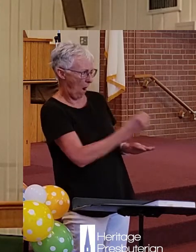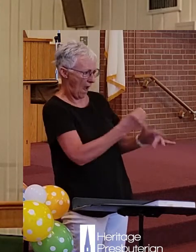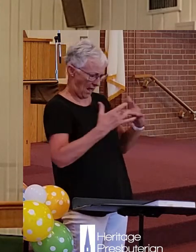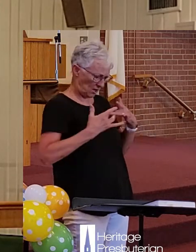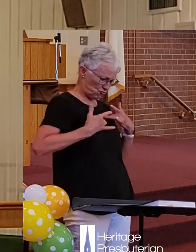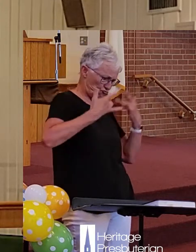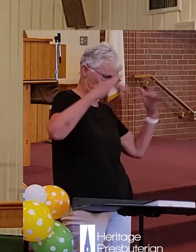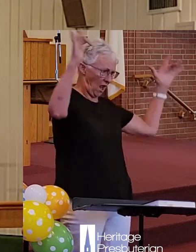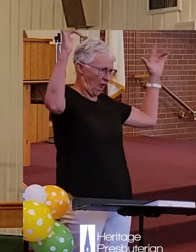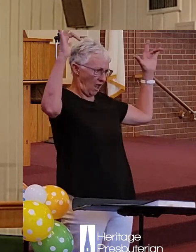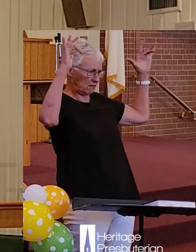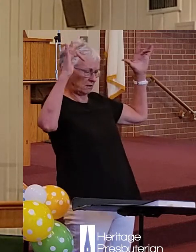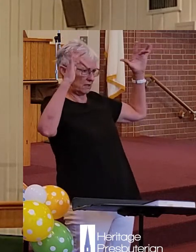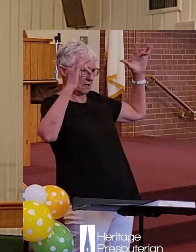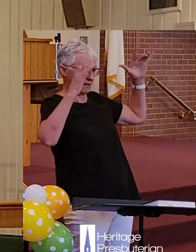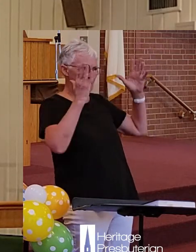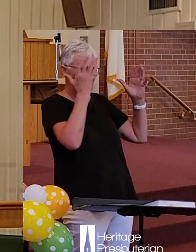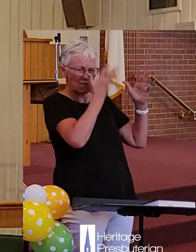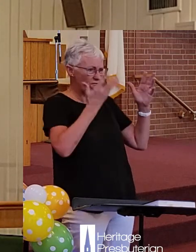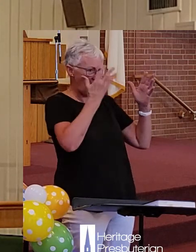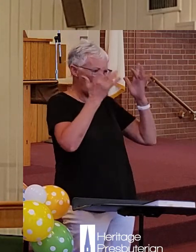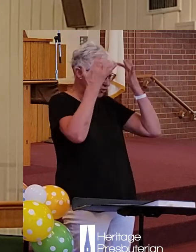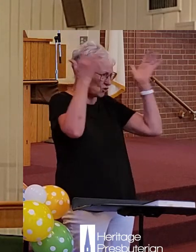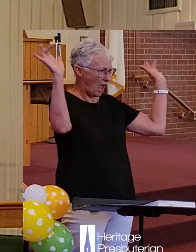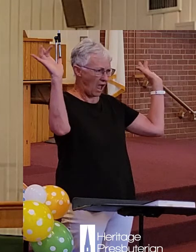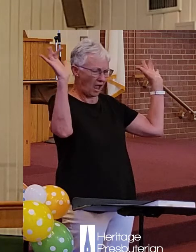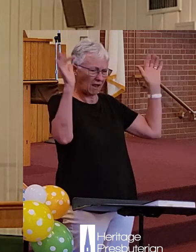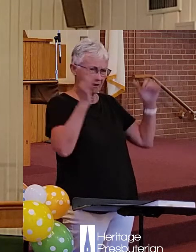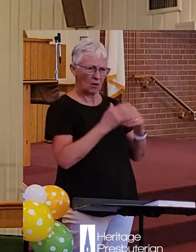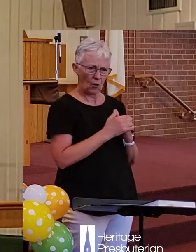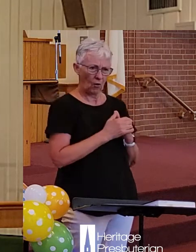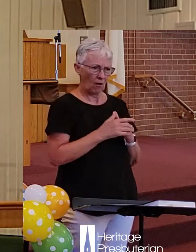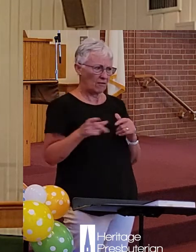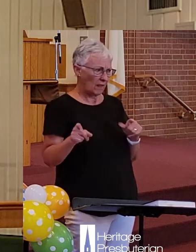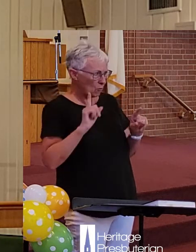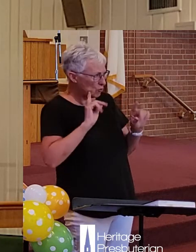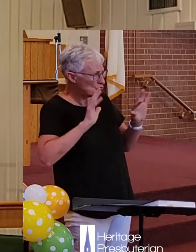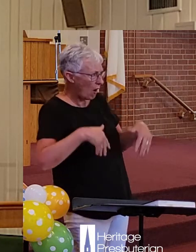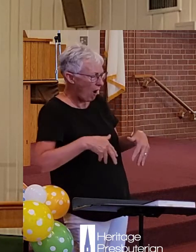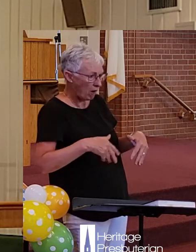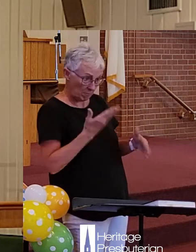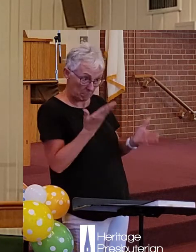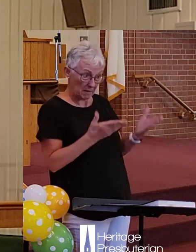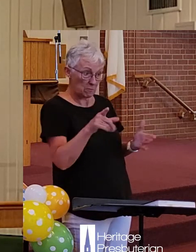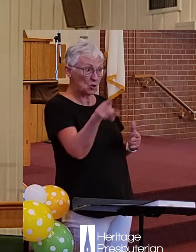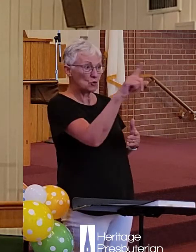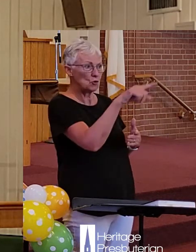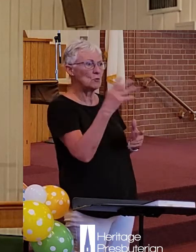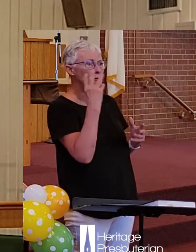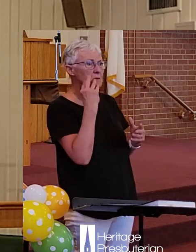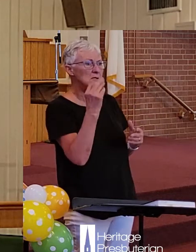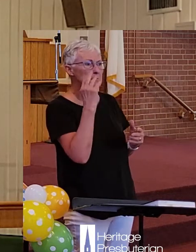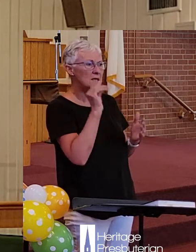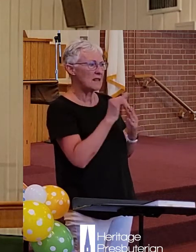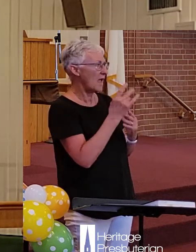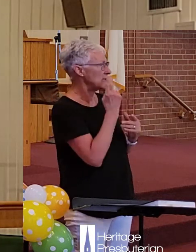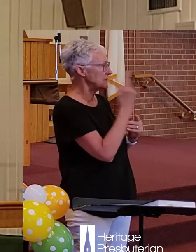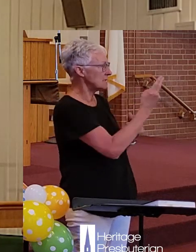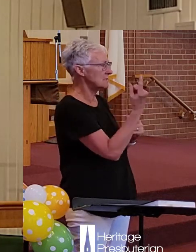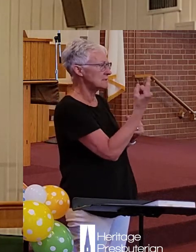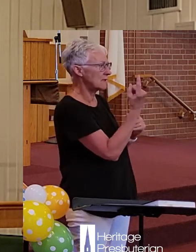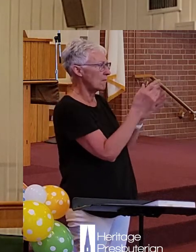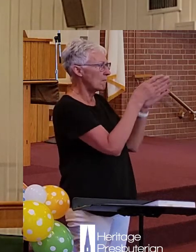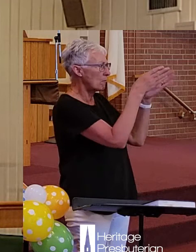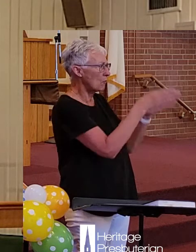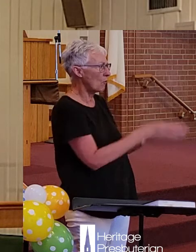Maybe you have seen the look of such spiritual purity on someone's visage, a glow that almost seemed to